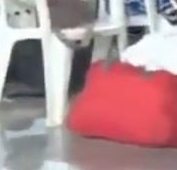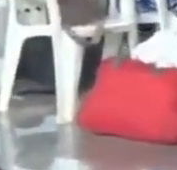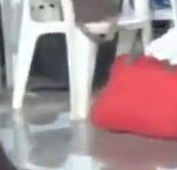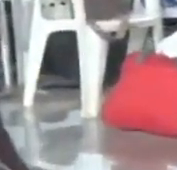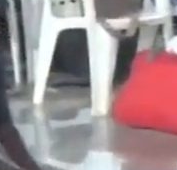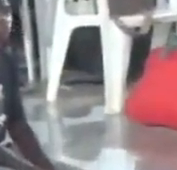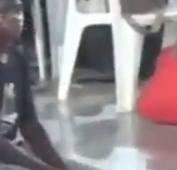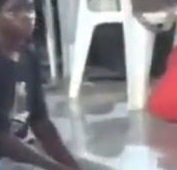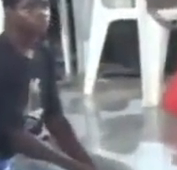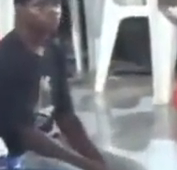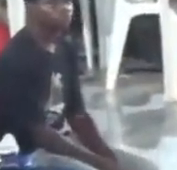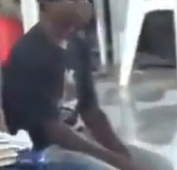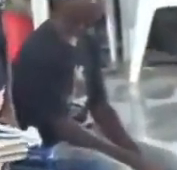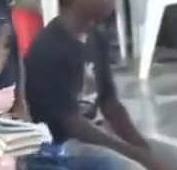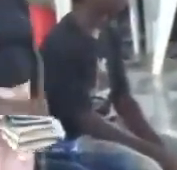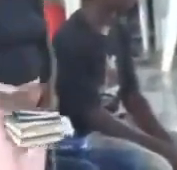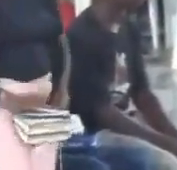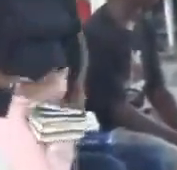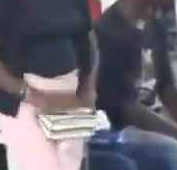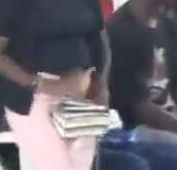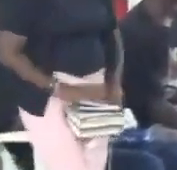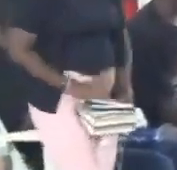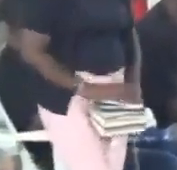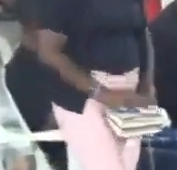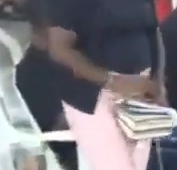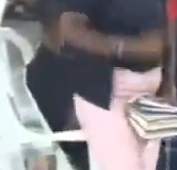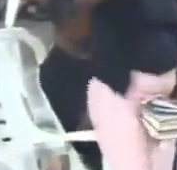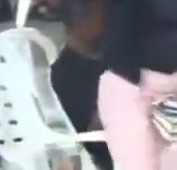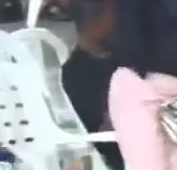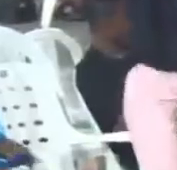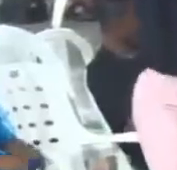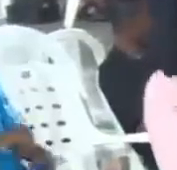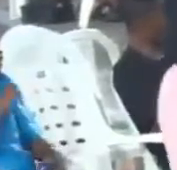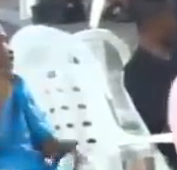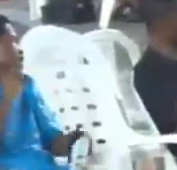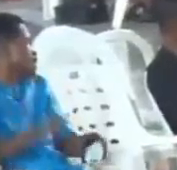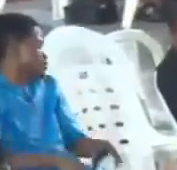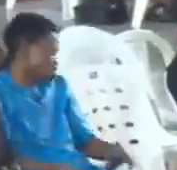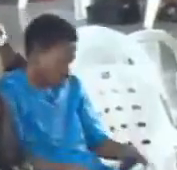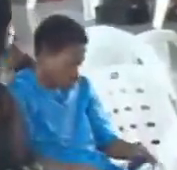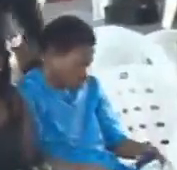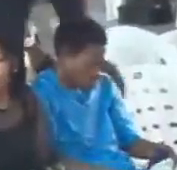hallelujah. Come on, celebrate God in the house. Can you shout